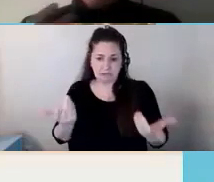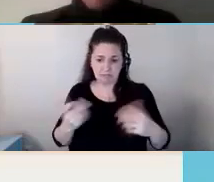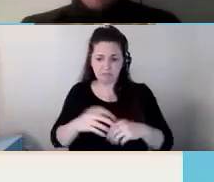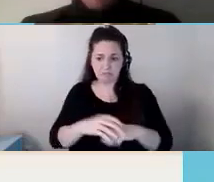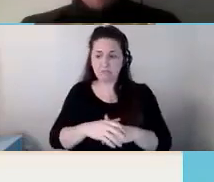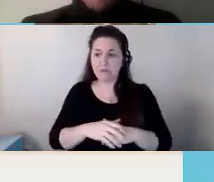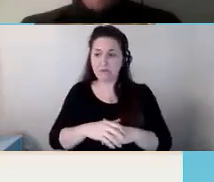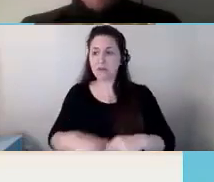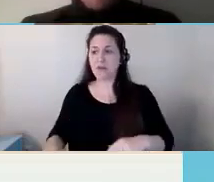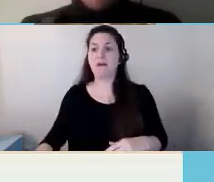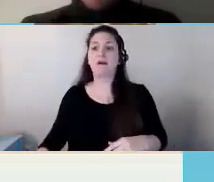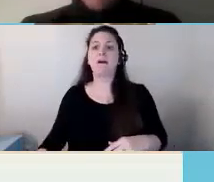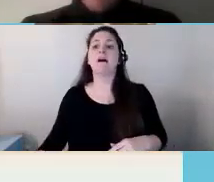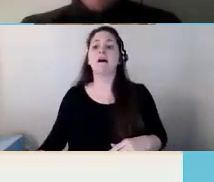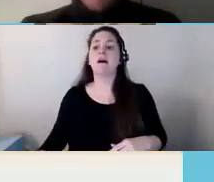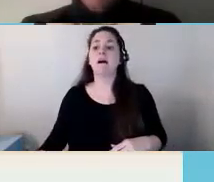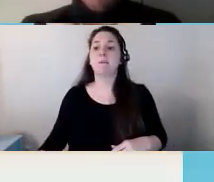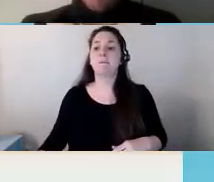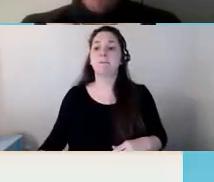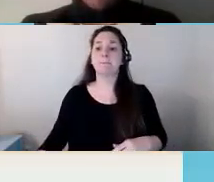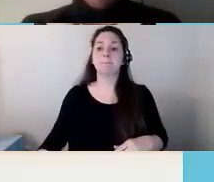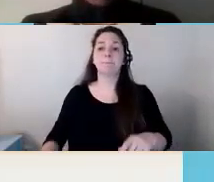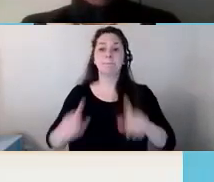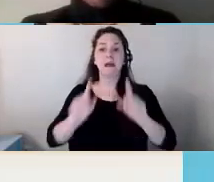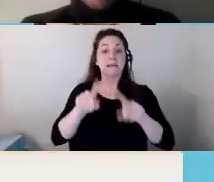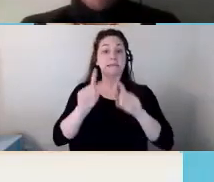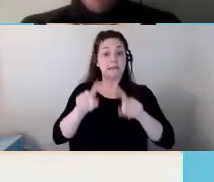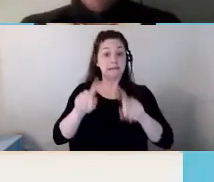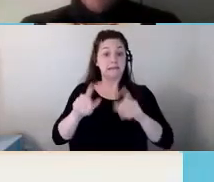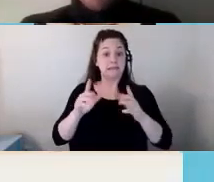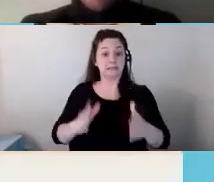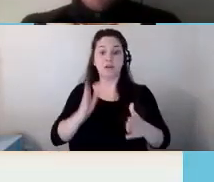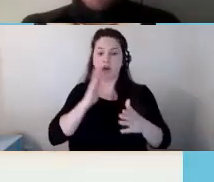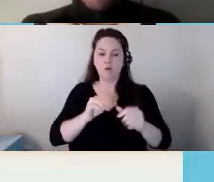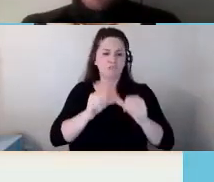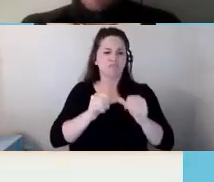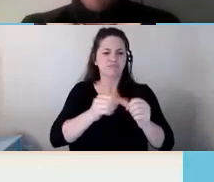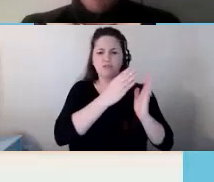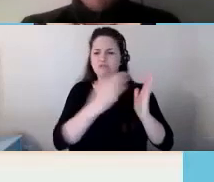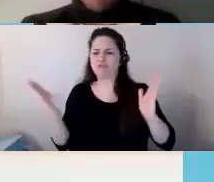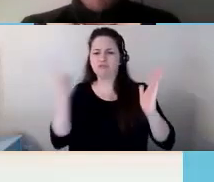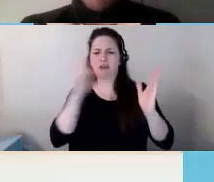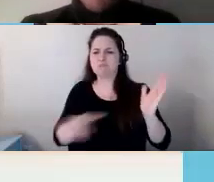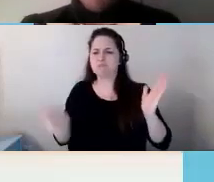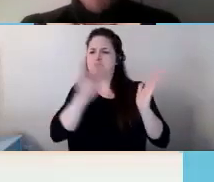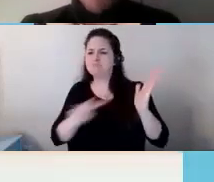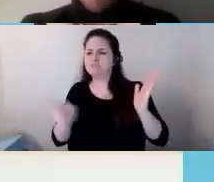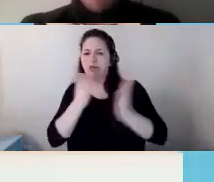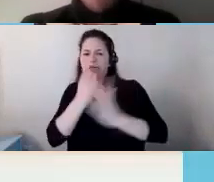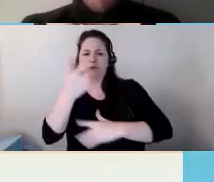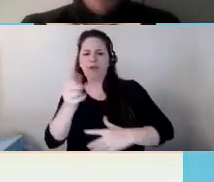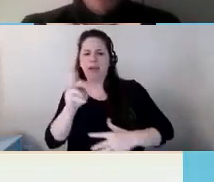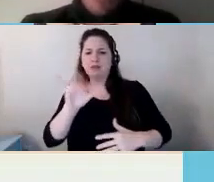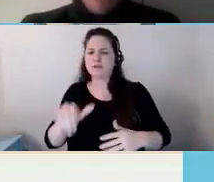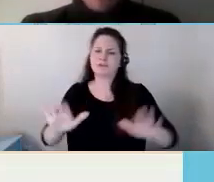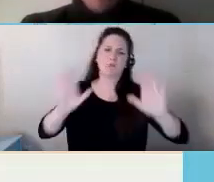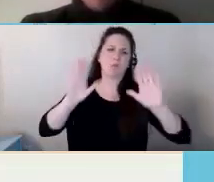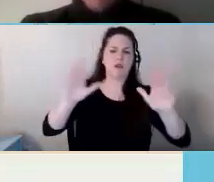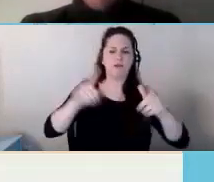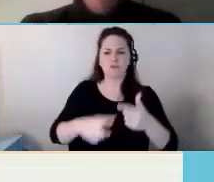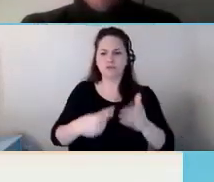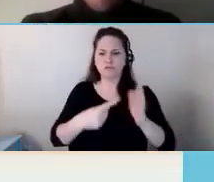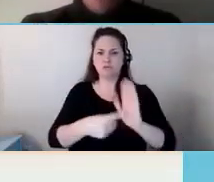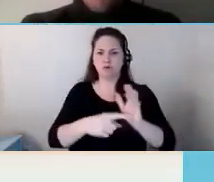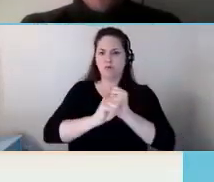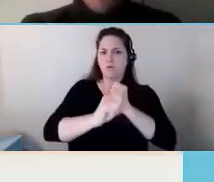So attendees will continuously stream through the gallery. It's a great way to increase your visibility and promote your research. And especially